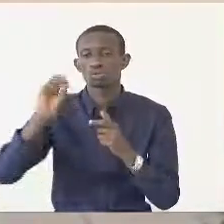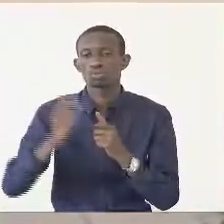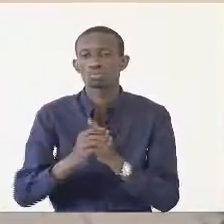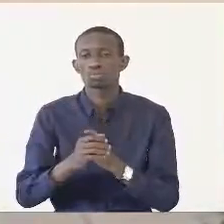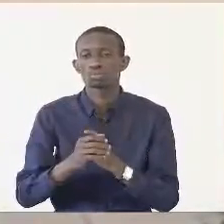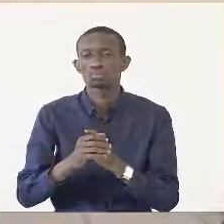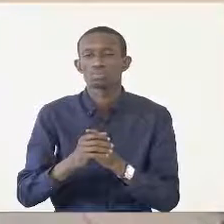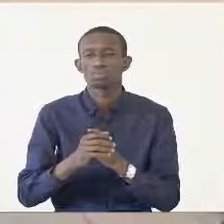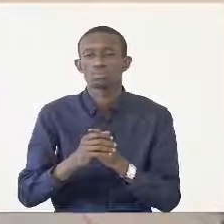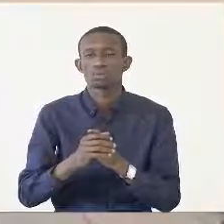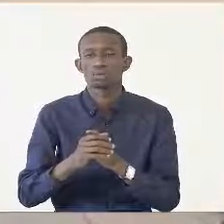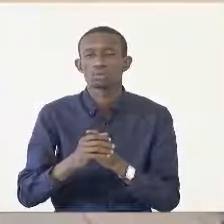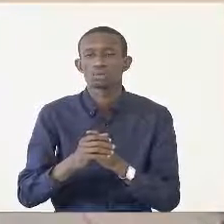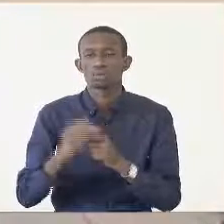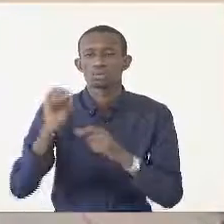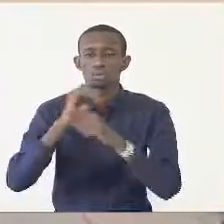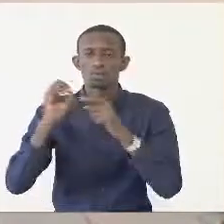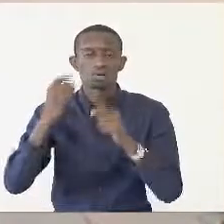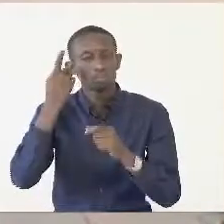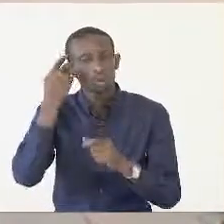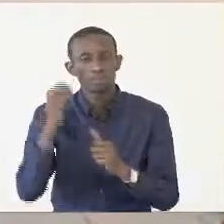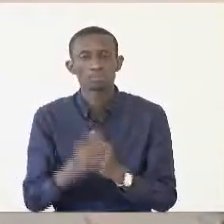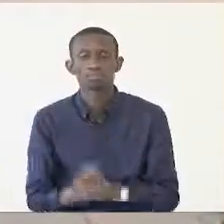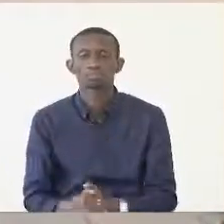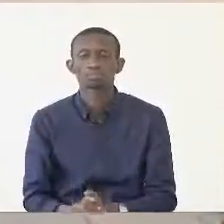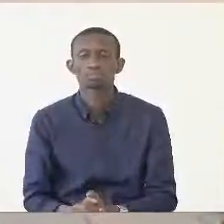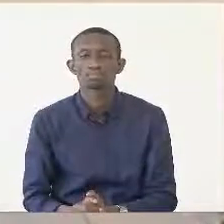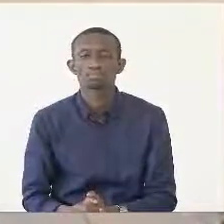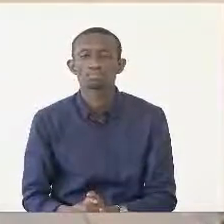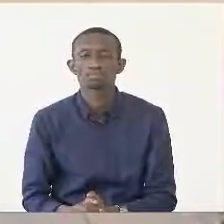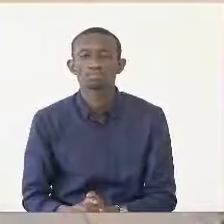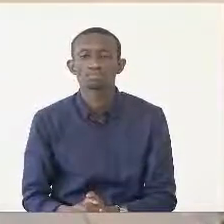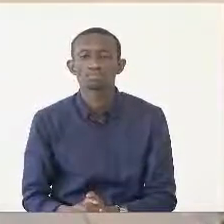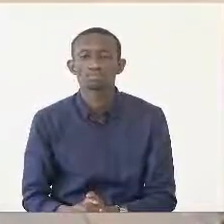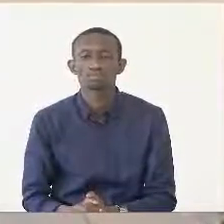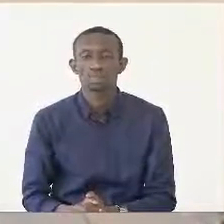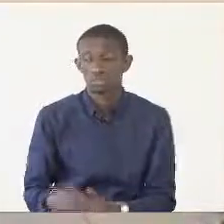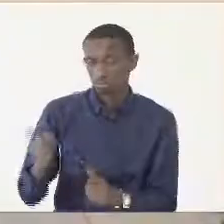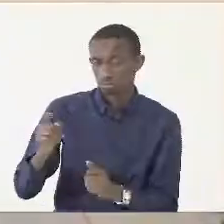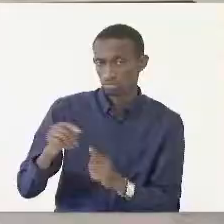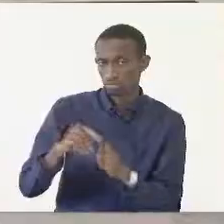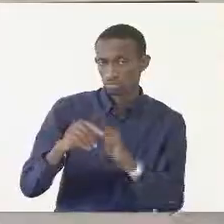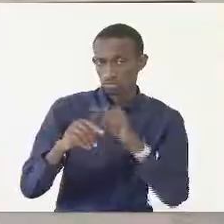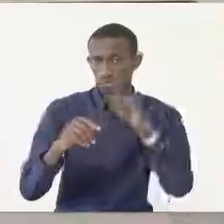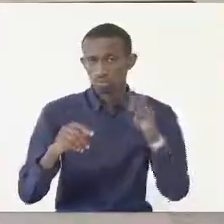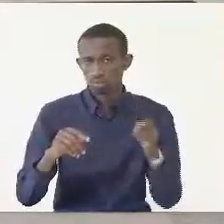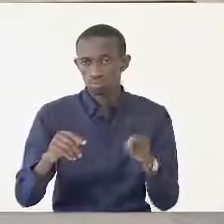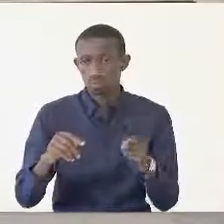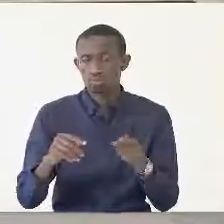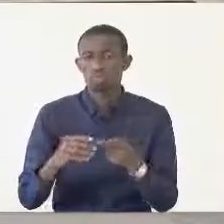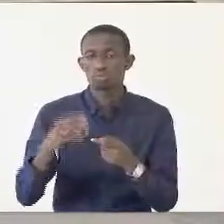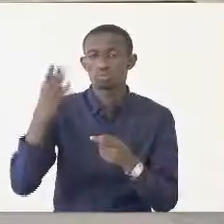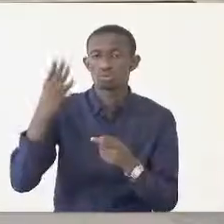cosine theta, theta of the black taken by, this is the angle whereby we see